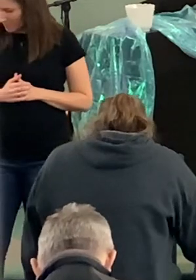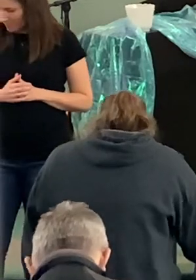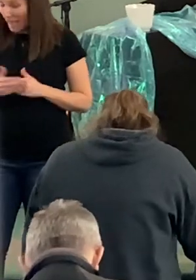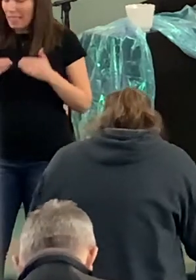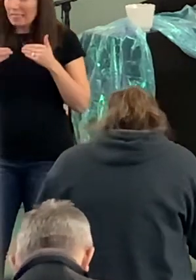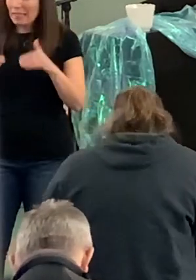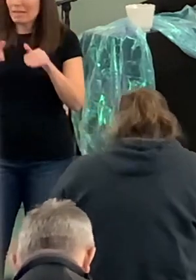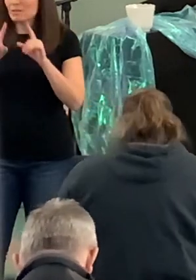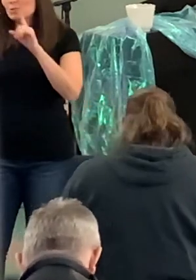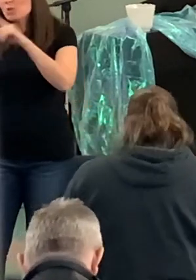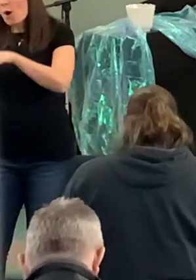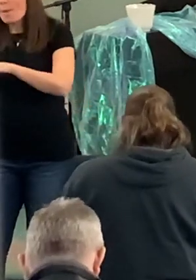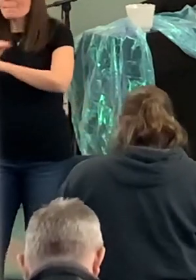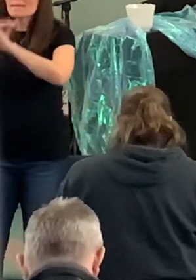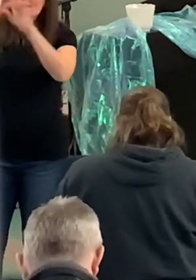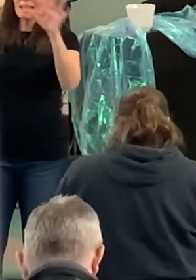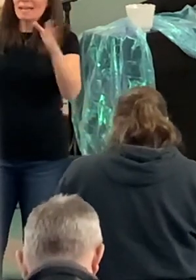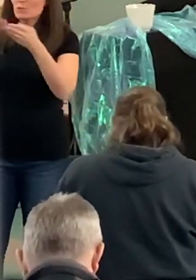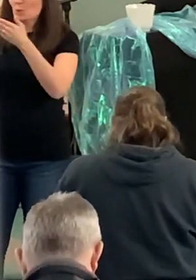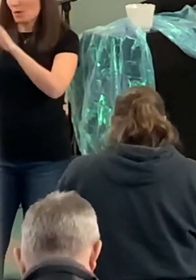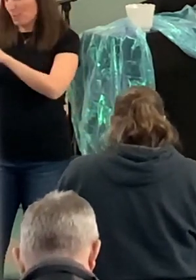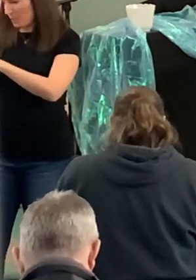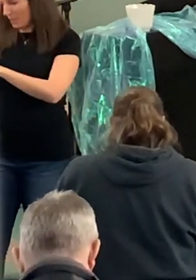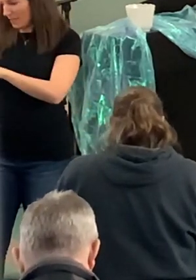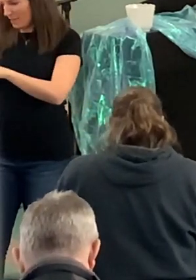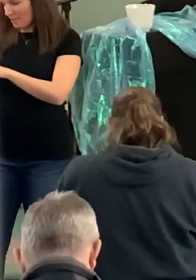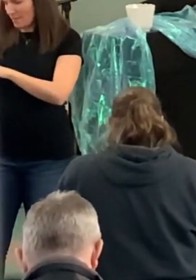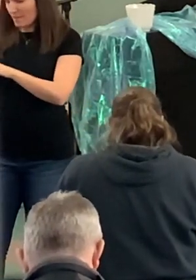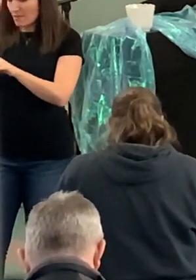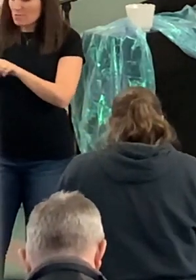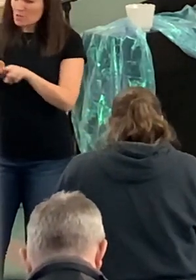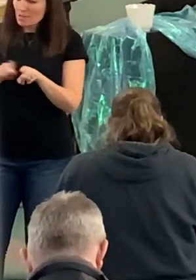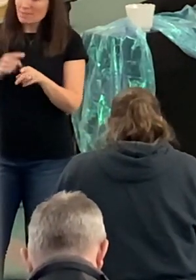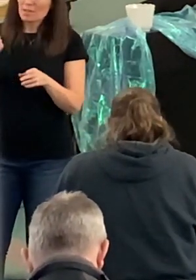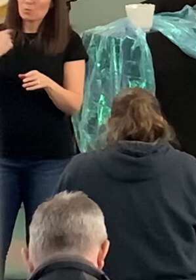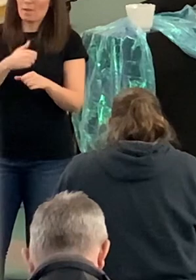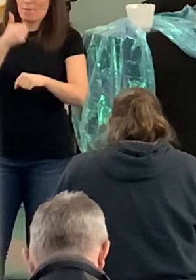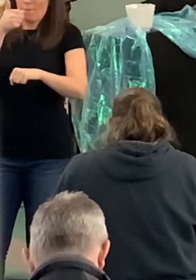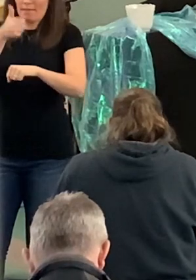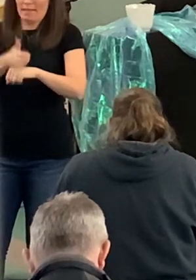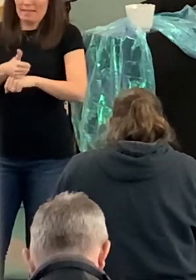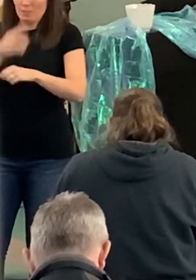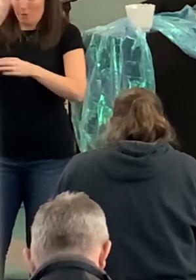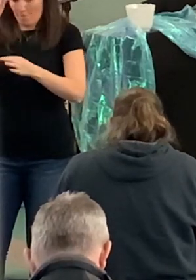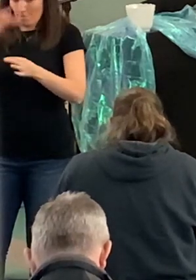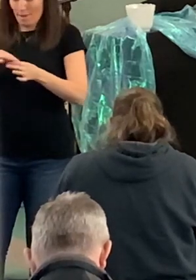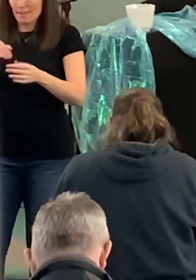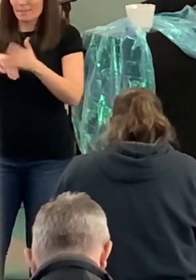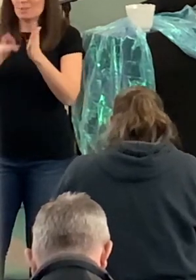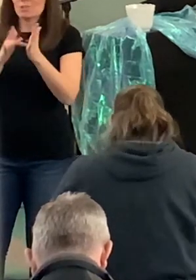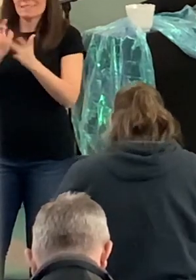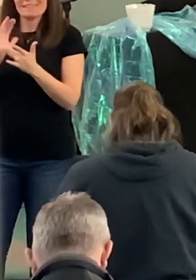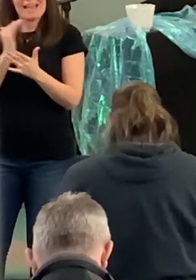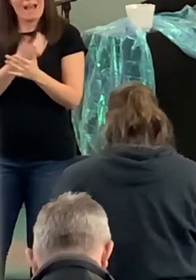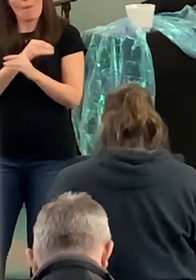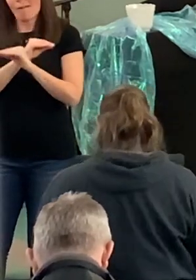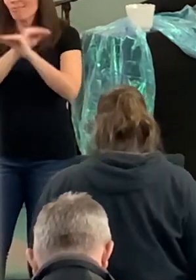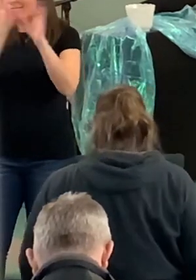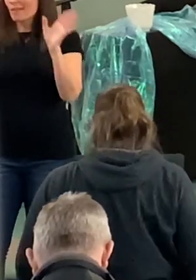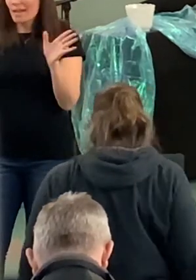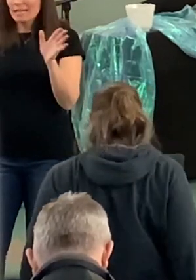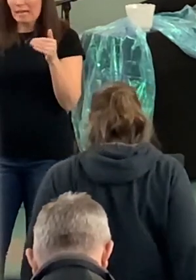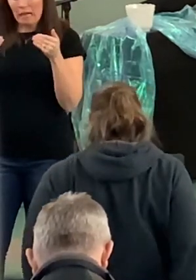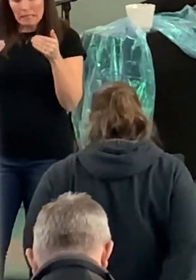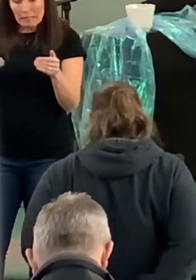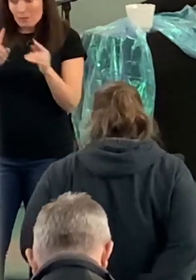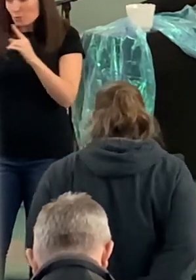Let us go and be light to our community. Just as we have placed our faith in Jesus, our light, let us go and be a light